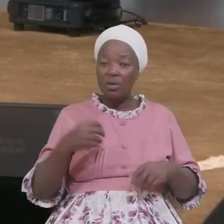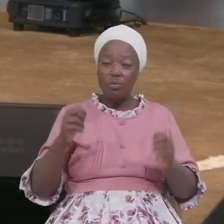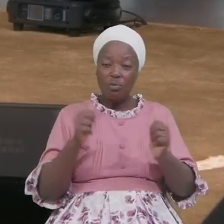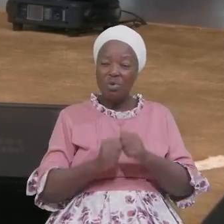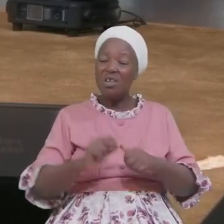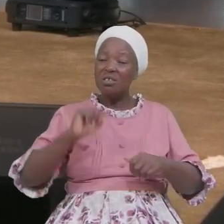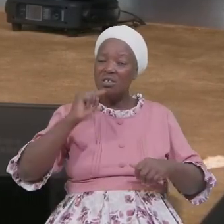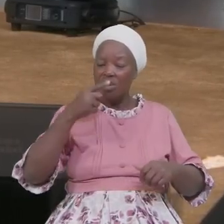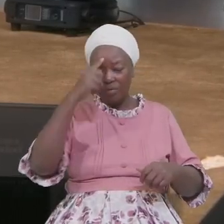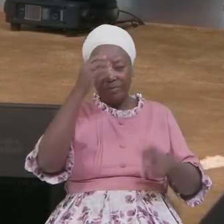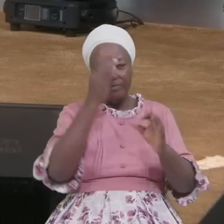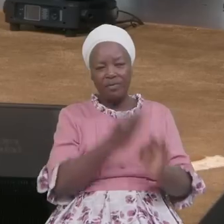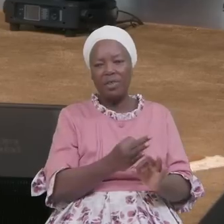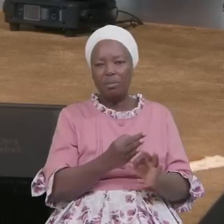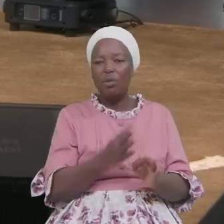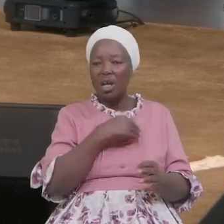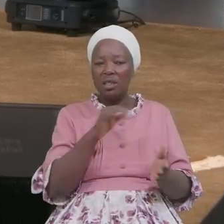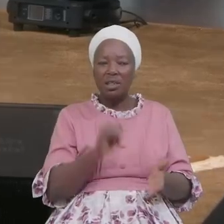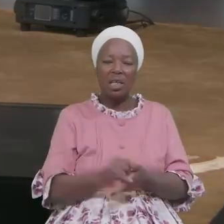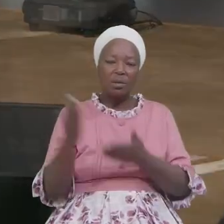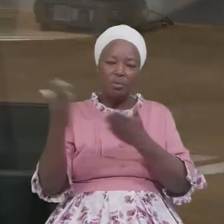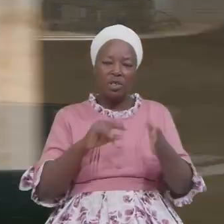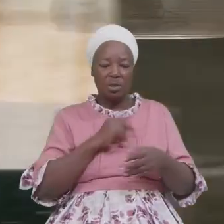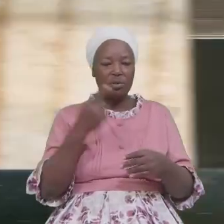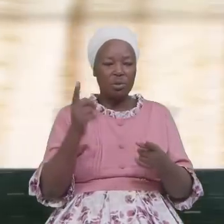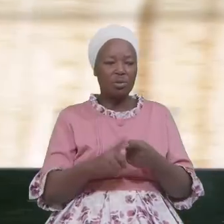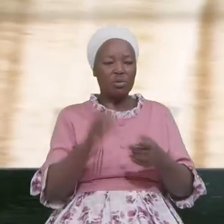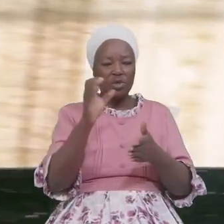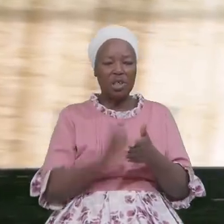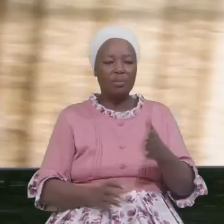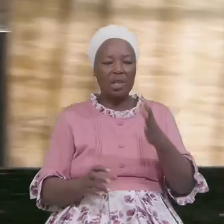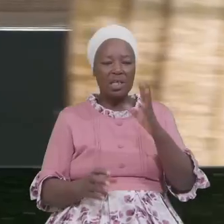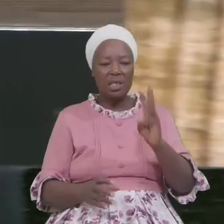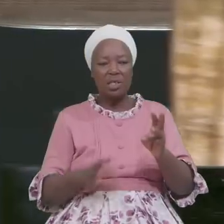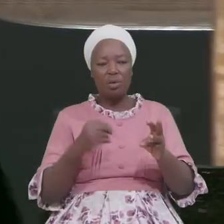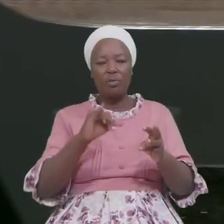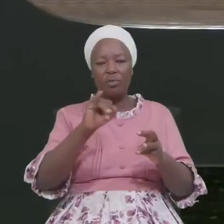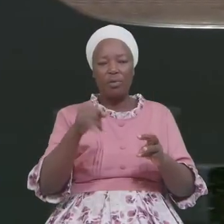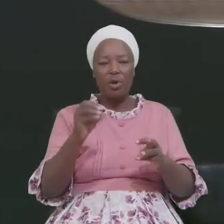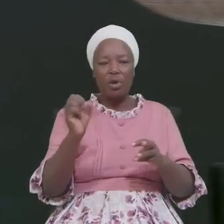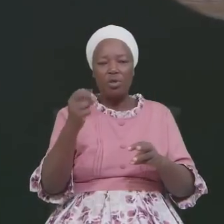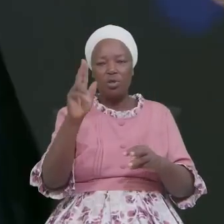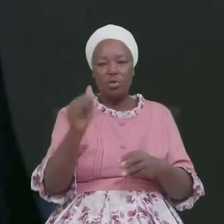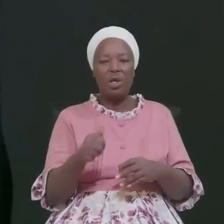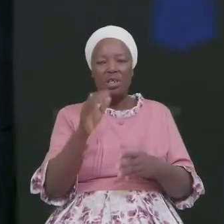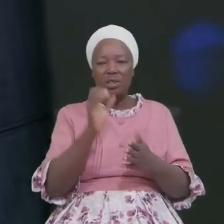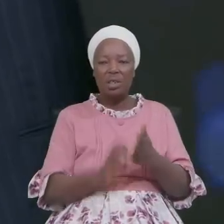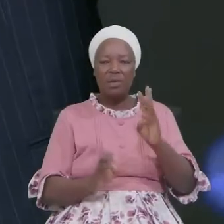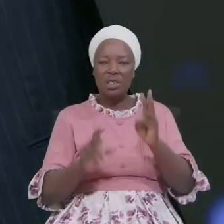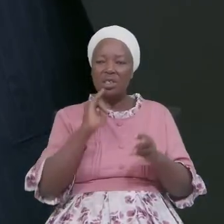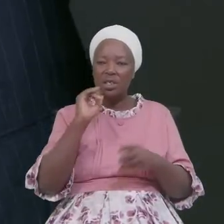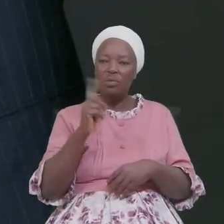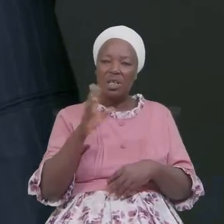fervent faith. And that brings us to chapter 6 of Joshua. Chapter 6 is where they saw